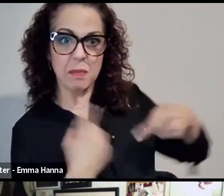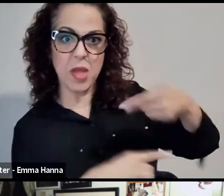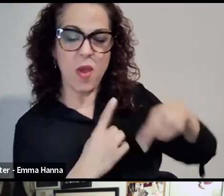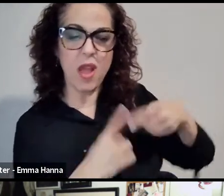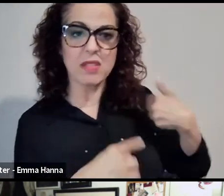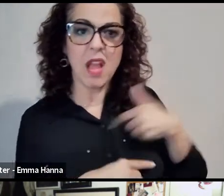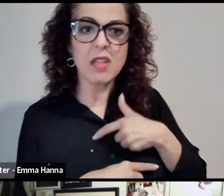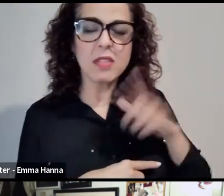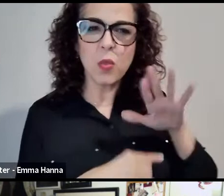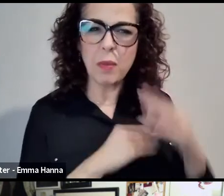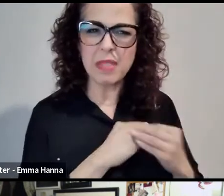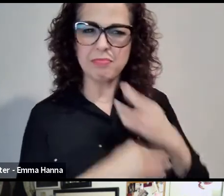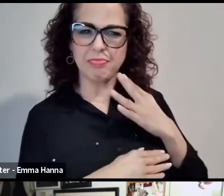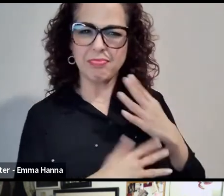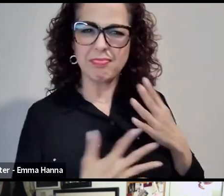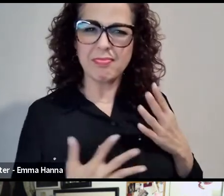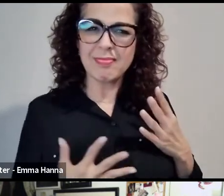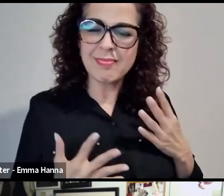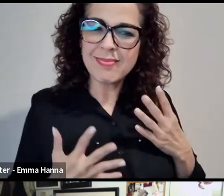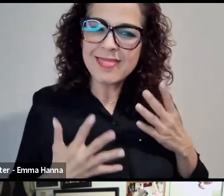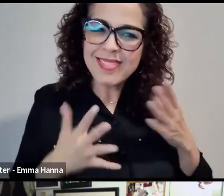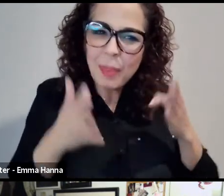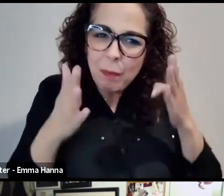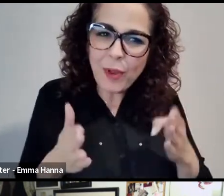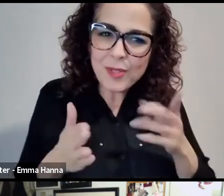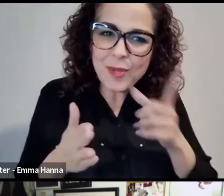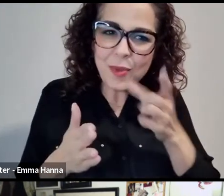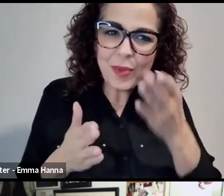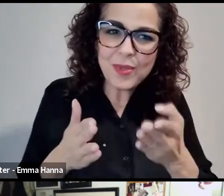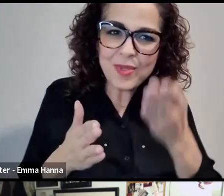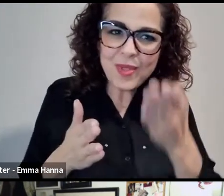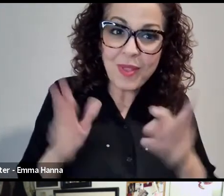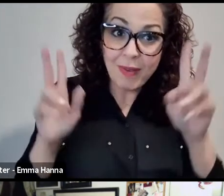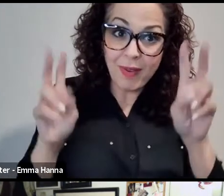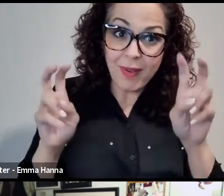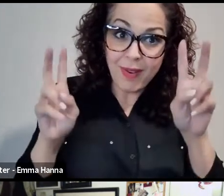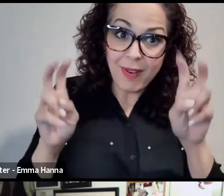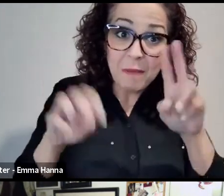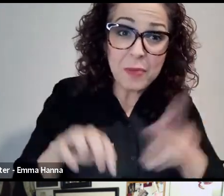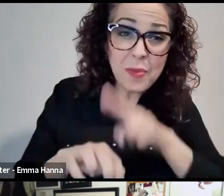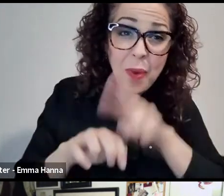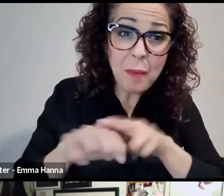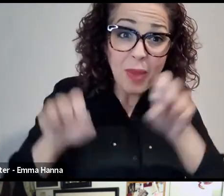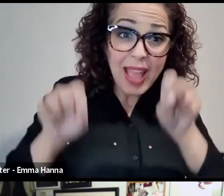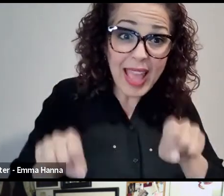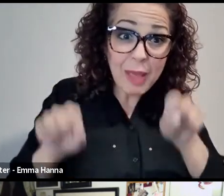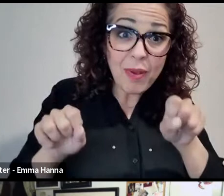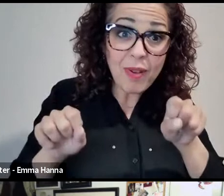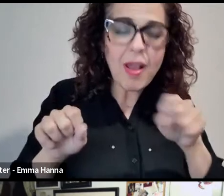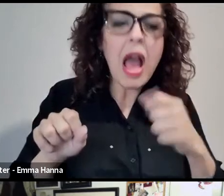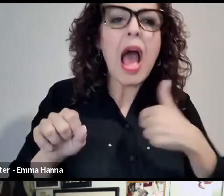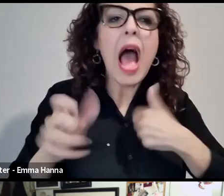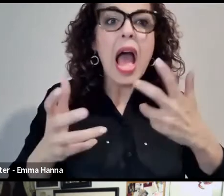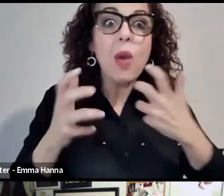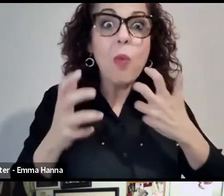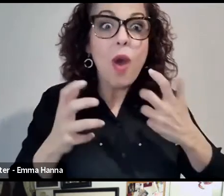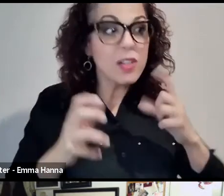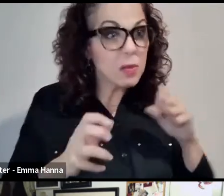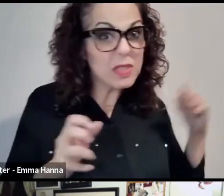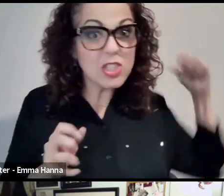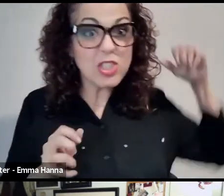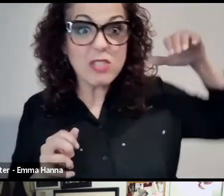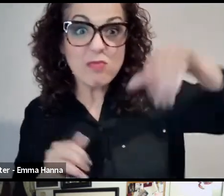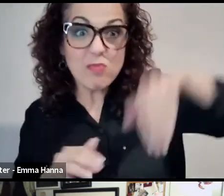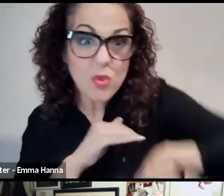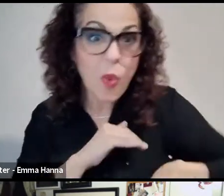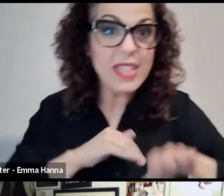compromise the health of the able-bodied. And so I want to be in that space. I want to make pictures